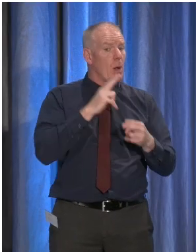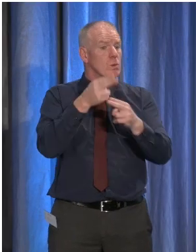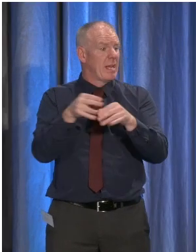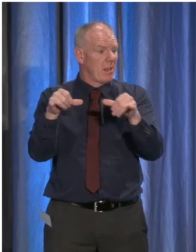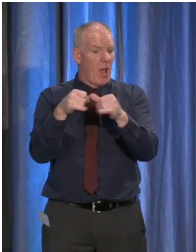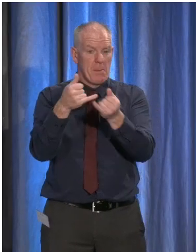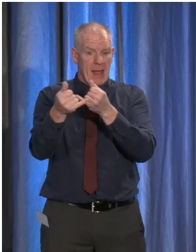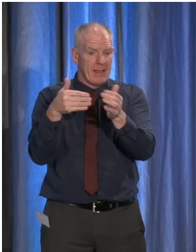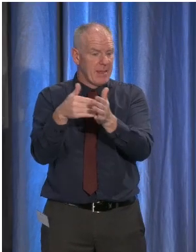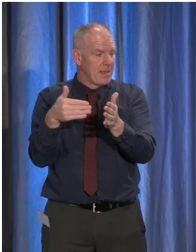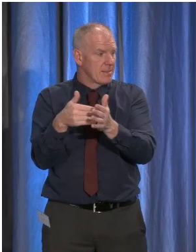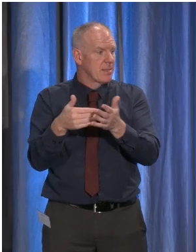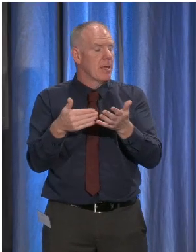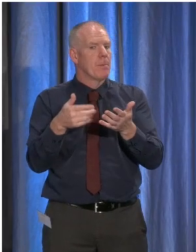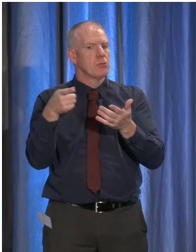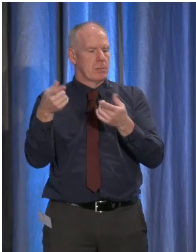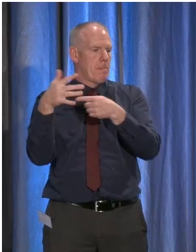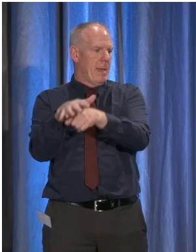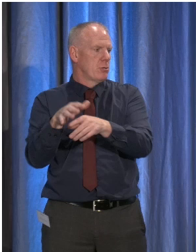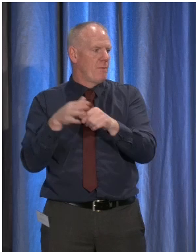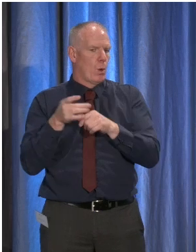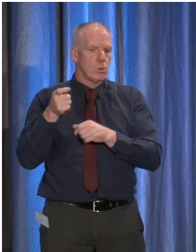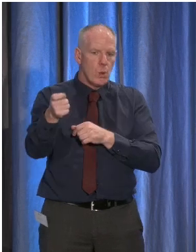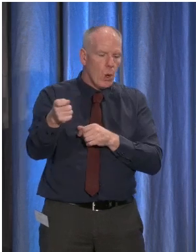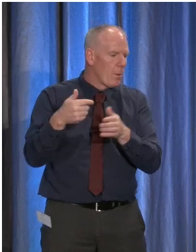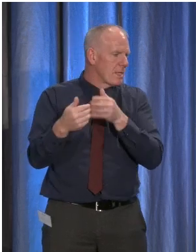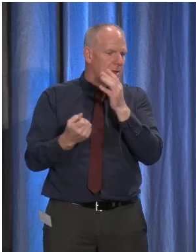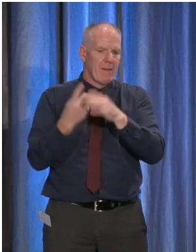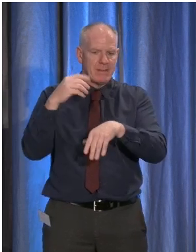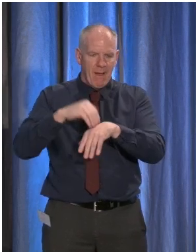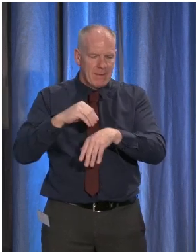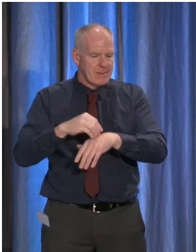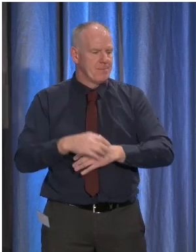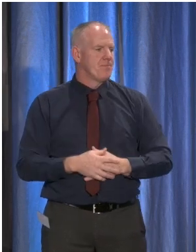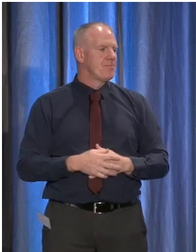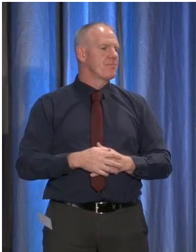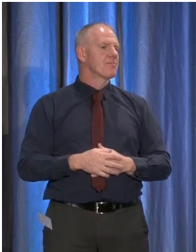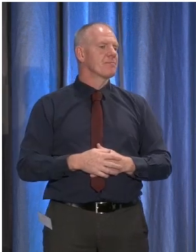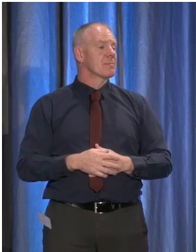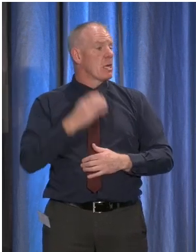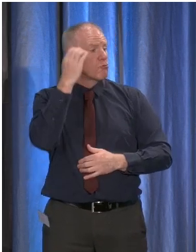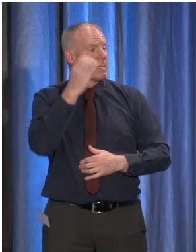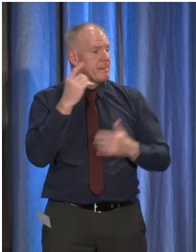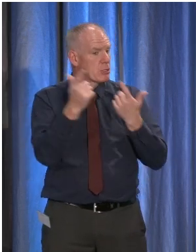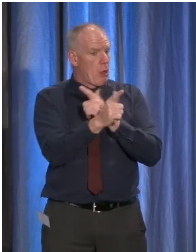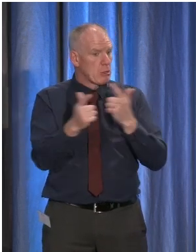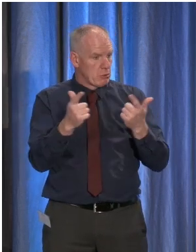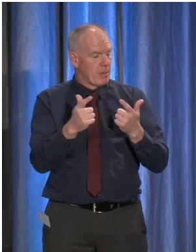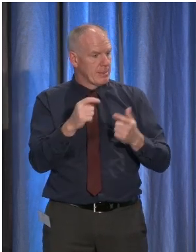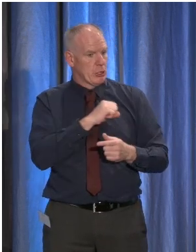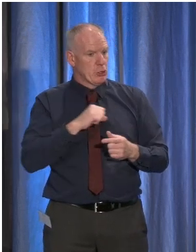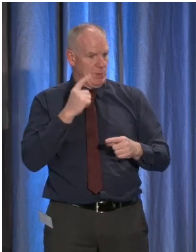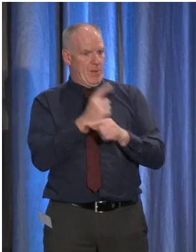for play, and she joins the mainstream for school tours and any events like that. She did the Christmas concert and she was